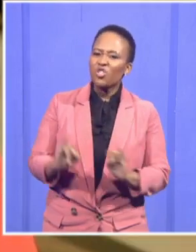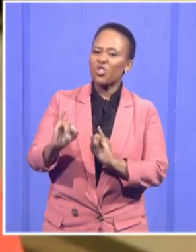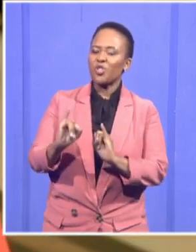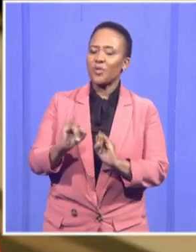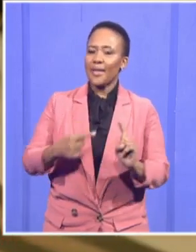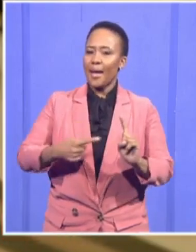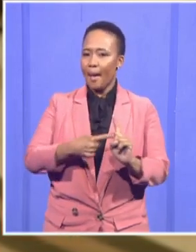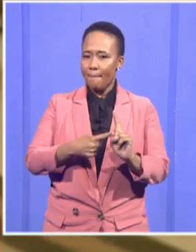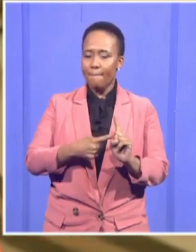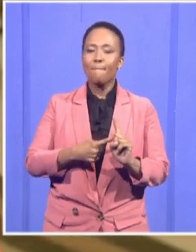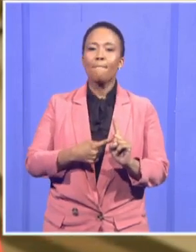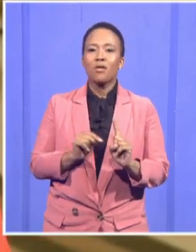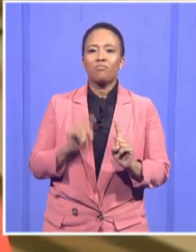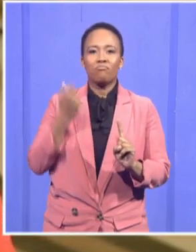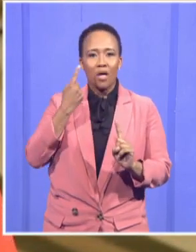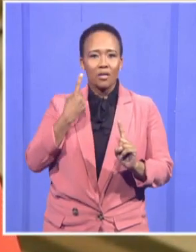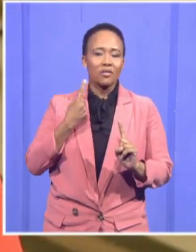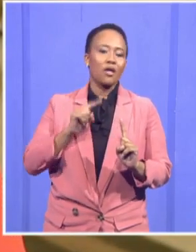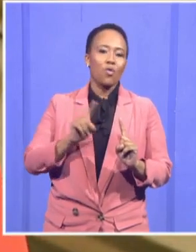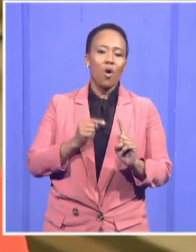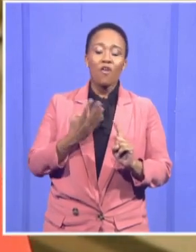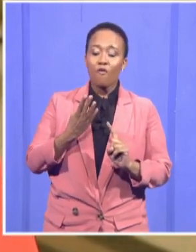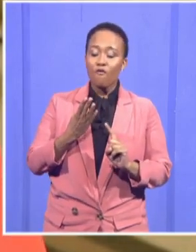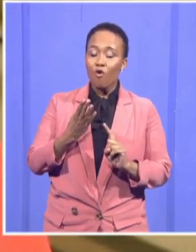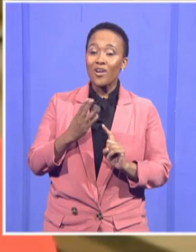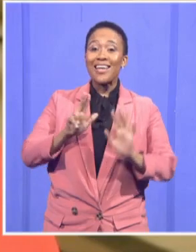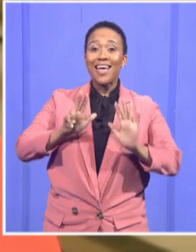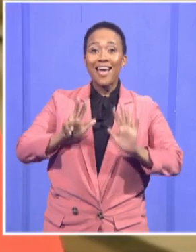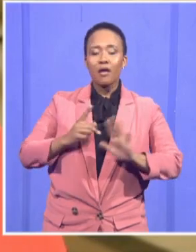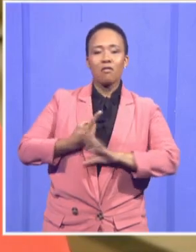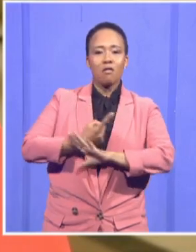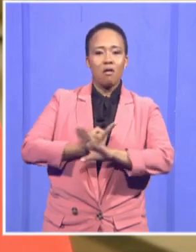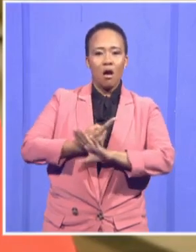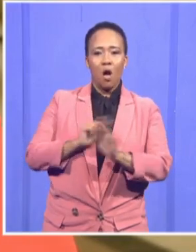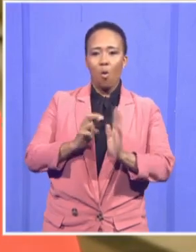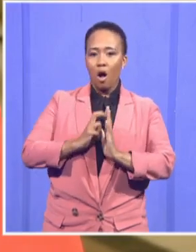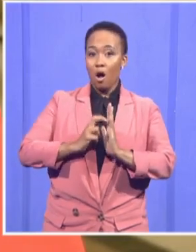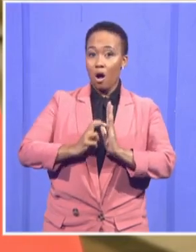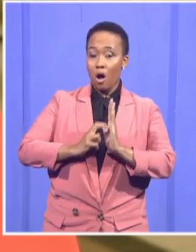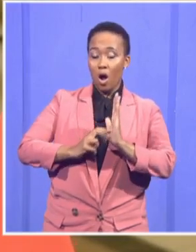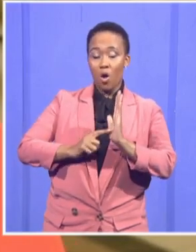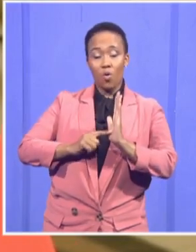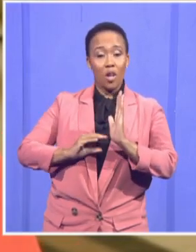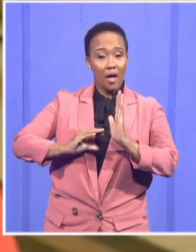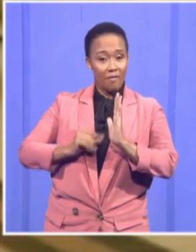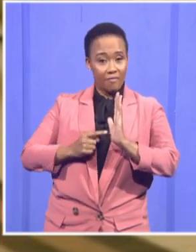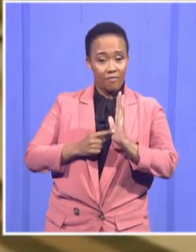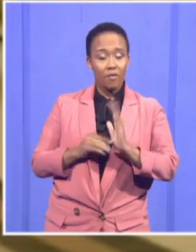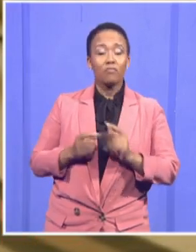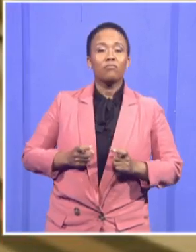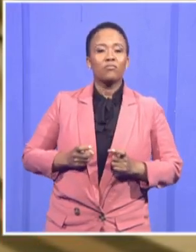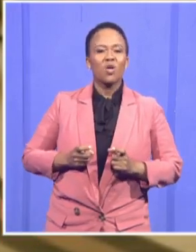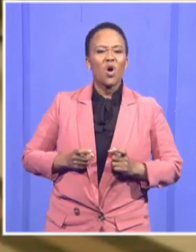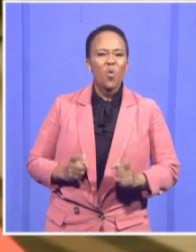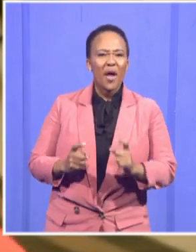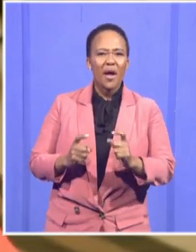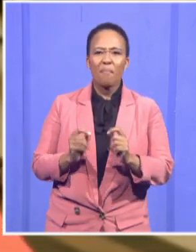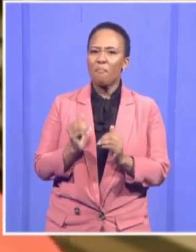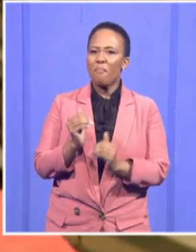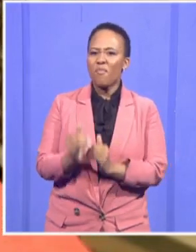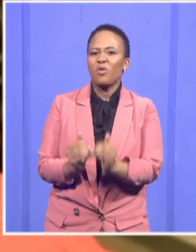understand that the, of course, 48-hour rule comes into play. So it was a very quick proceeding